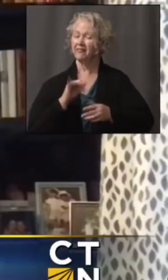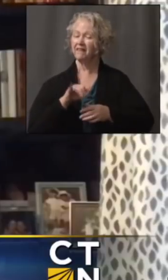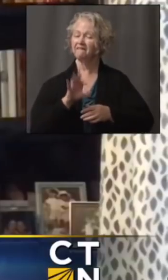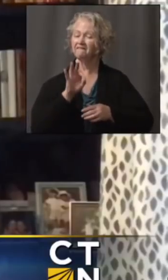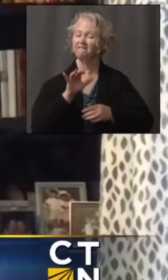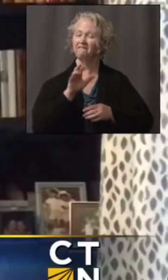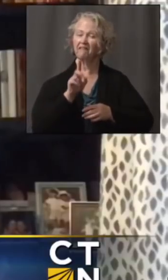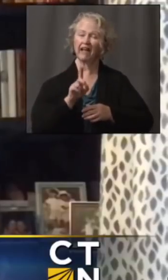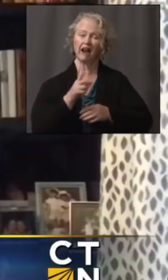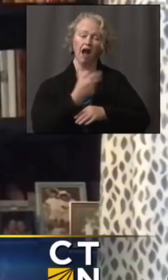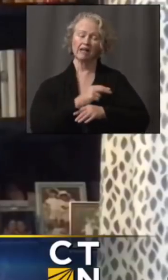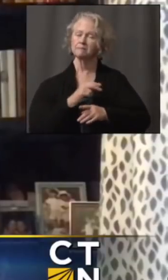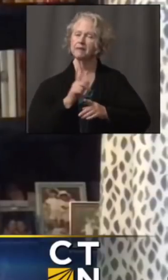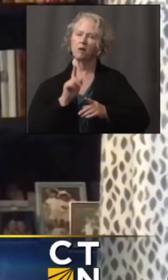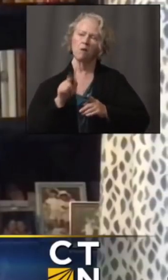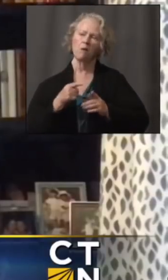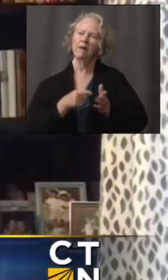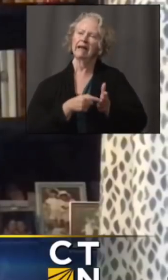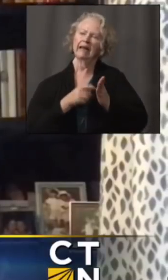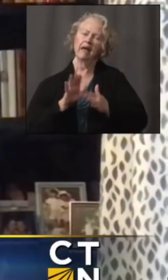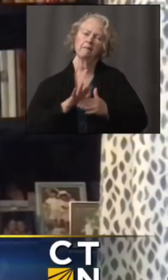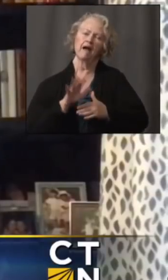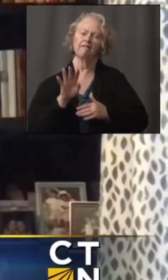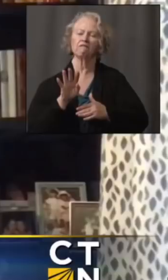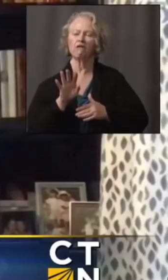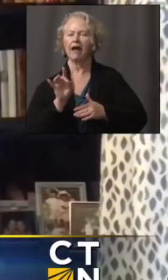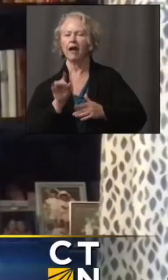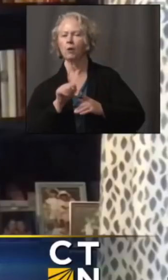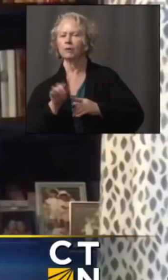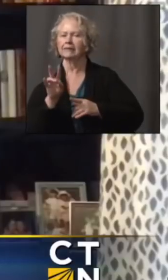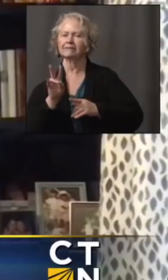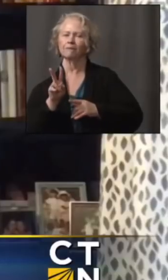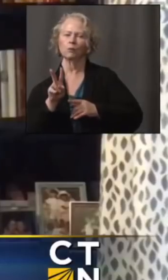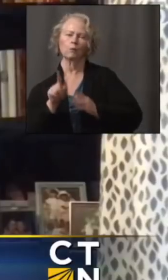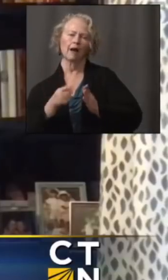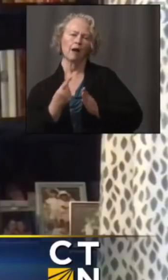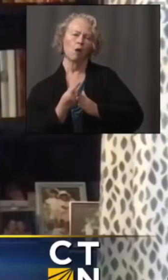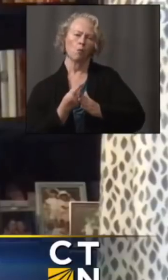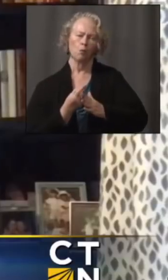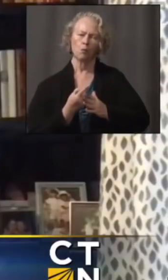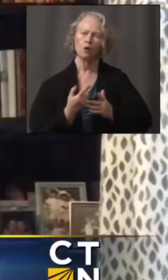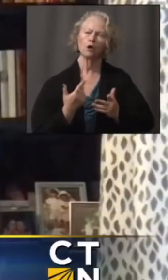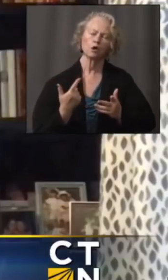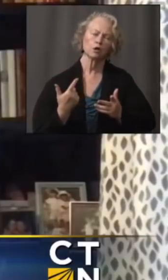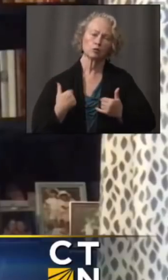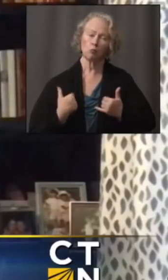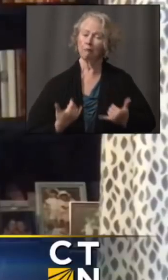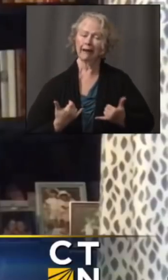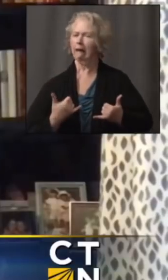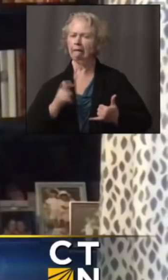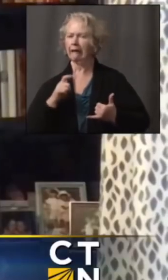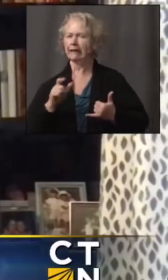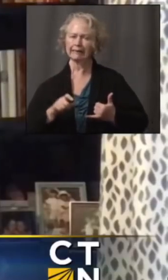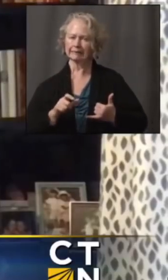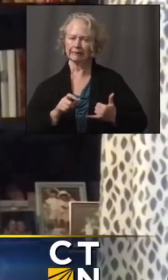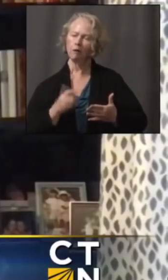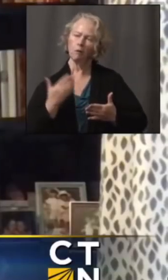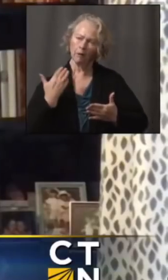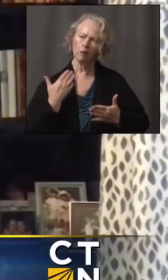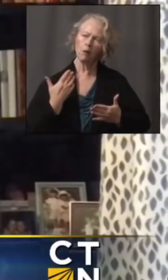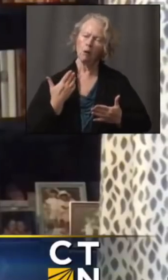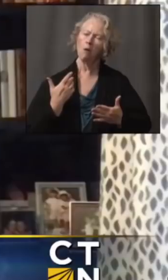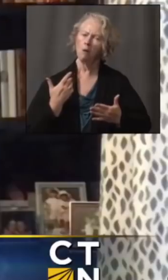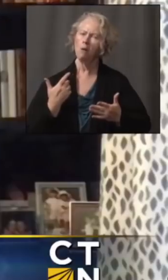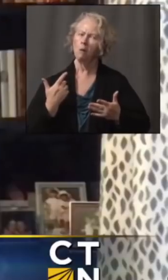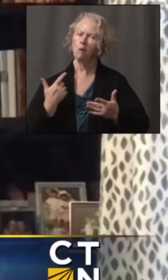hospitals up in 48, 72 hours. So I think we're going to move on that when we got to move on that. We know we've got some